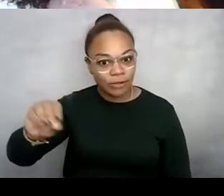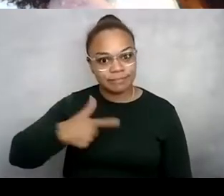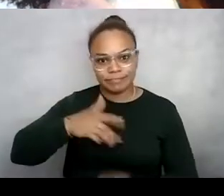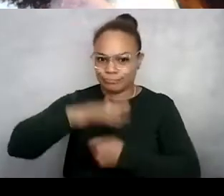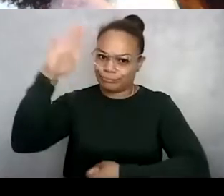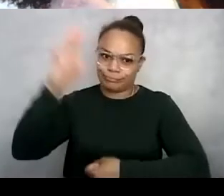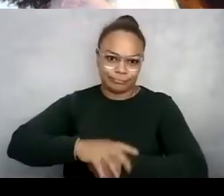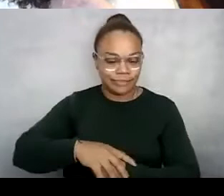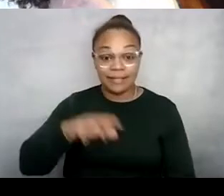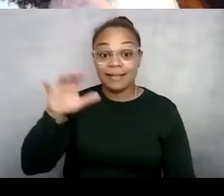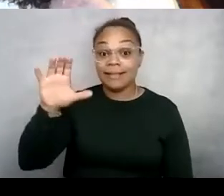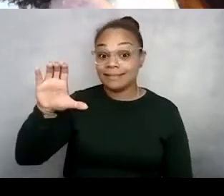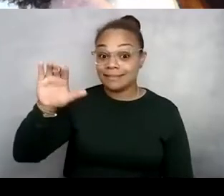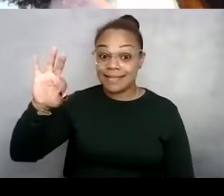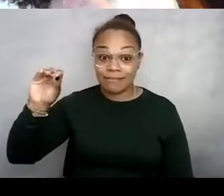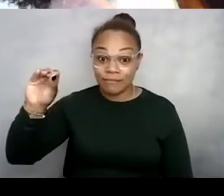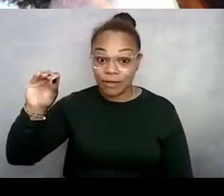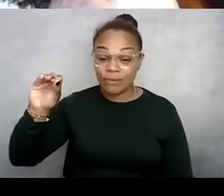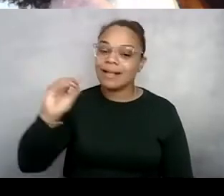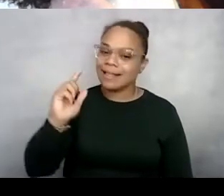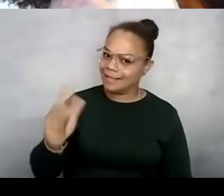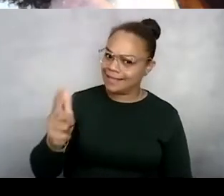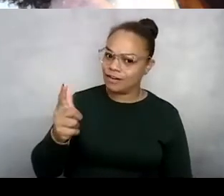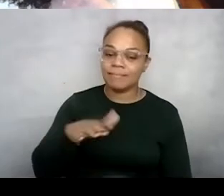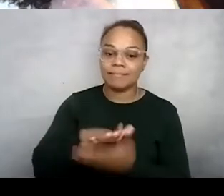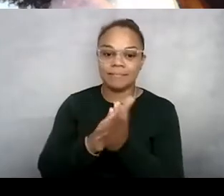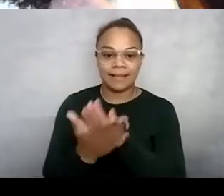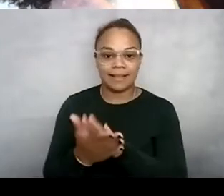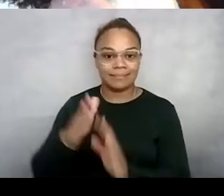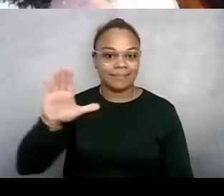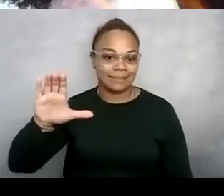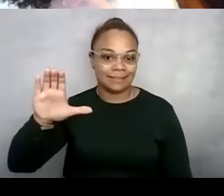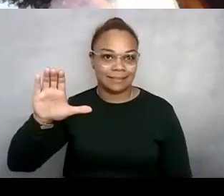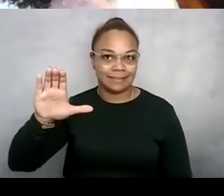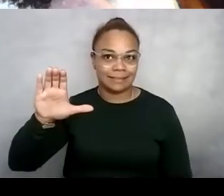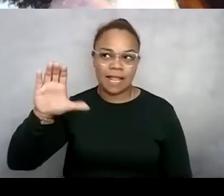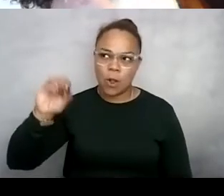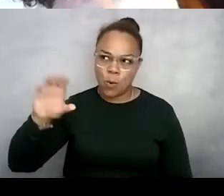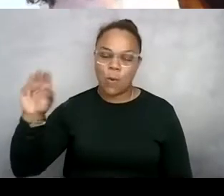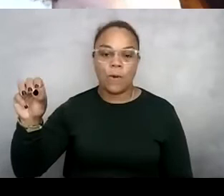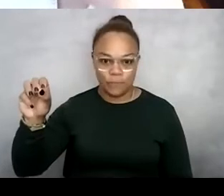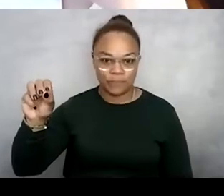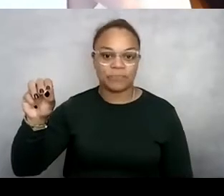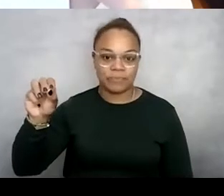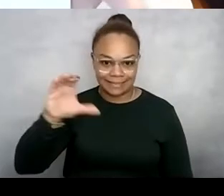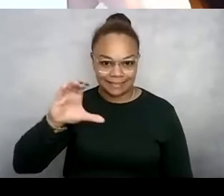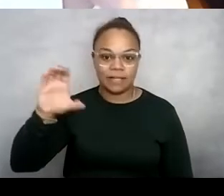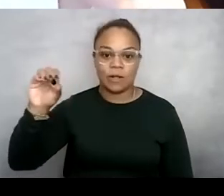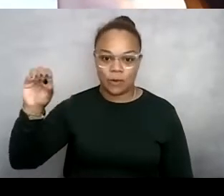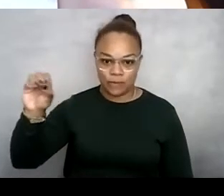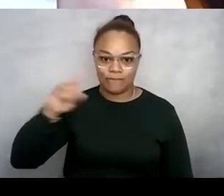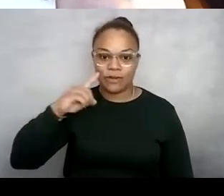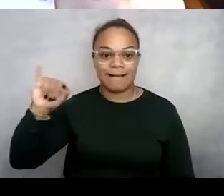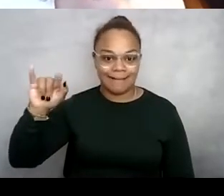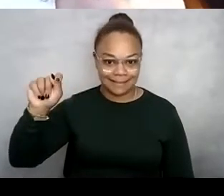And that CFO later became the COO of ITT,